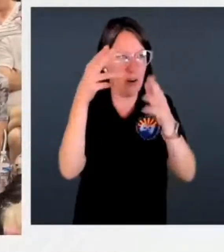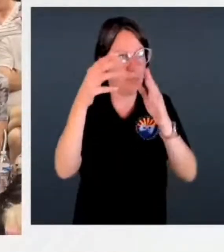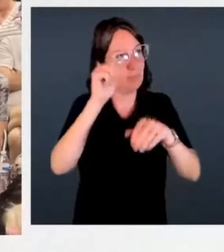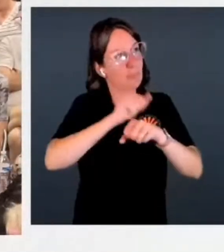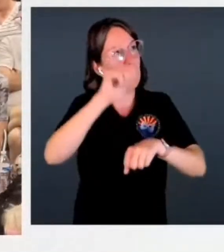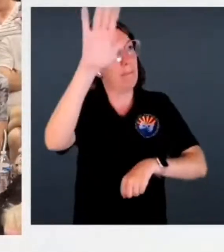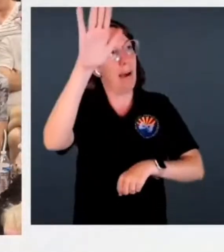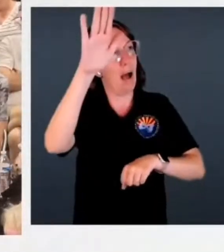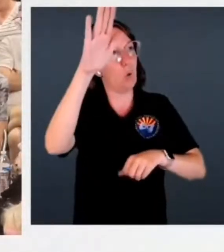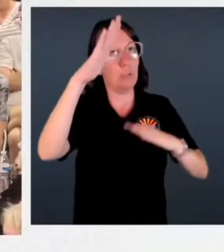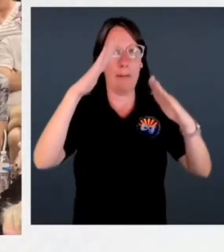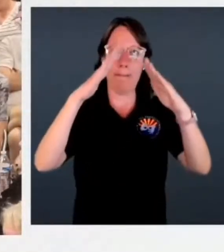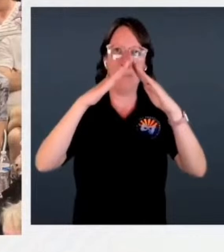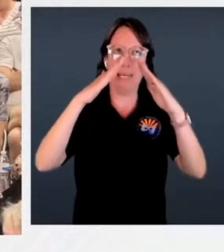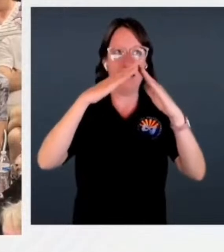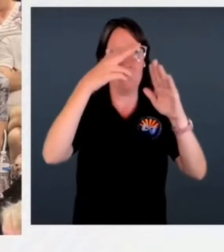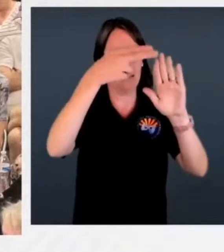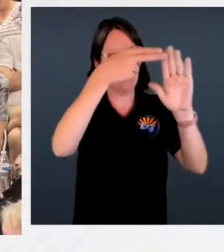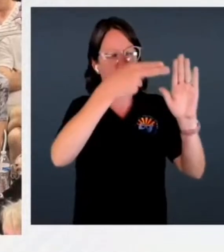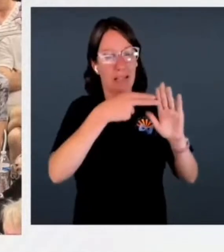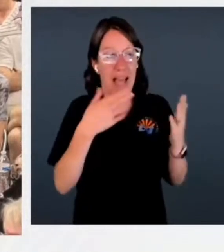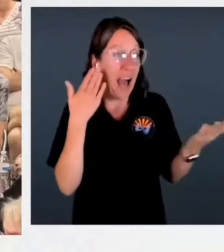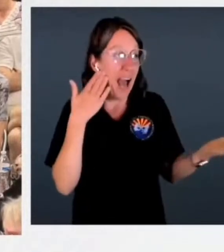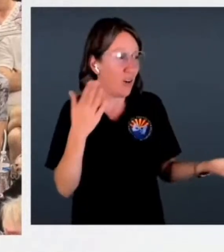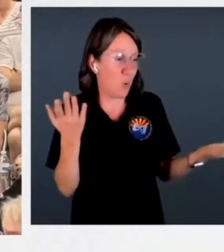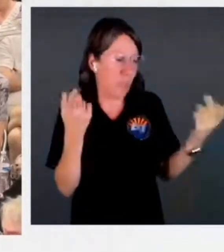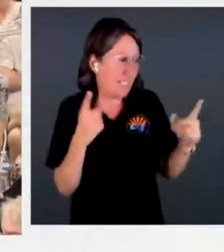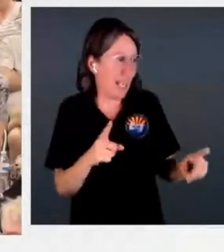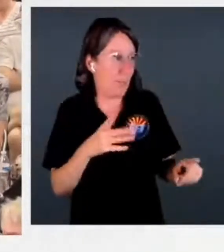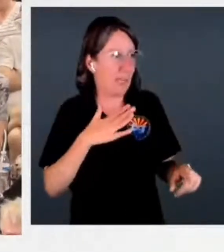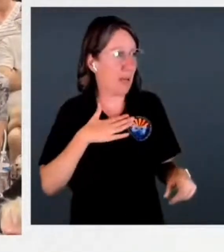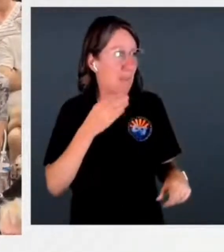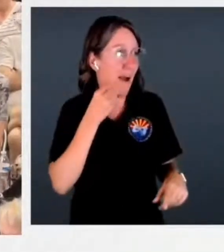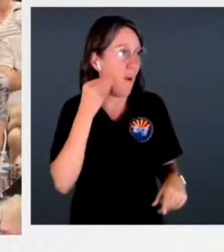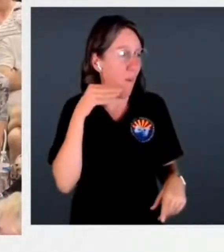And I still don't know what's going on at my place.